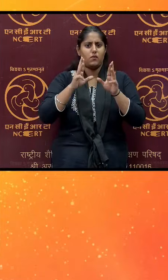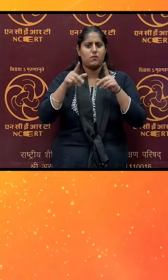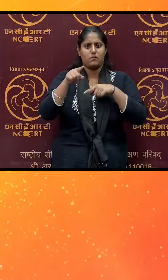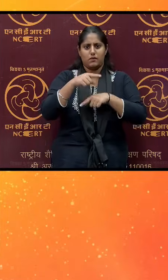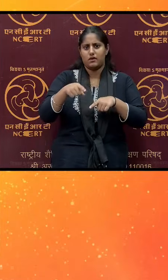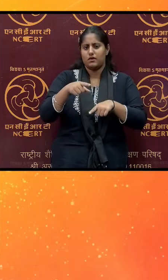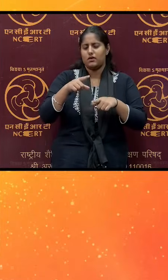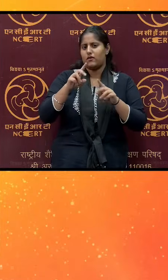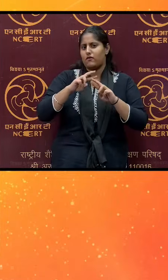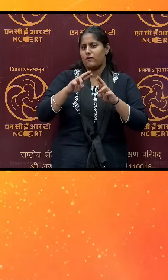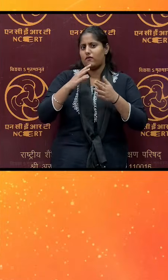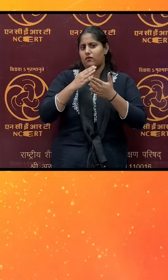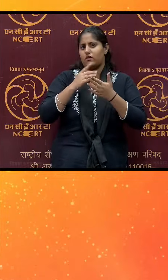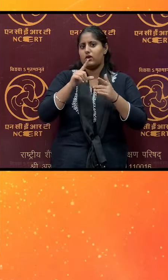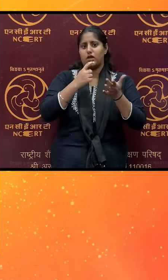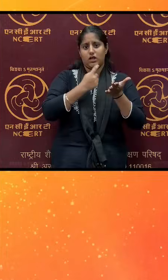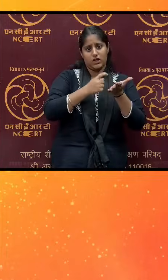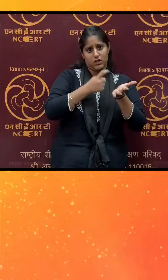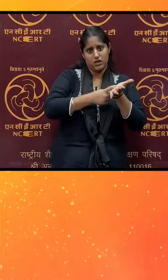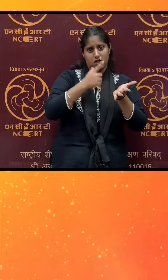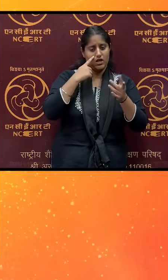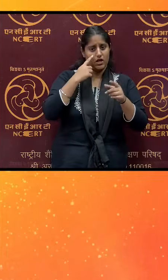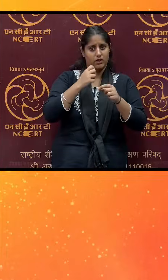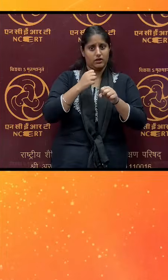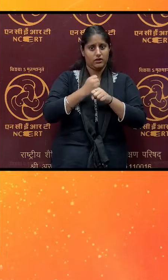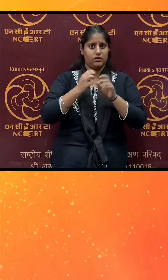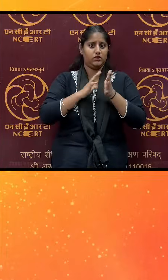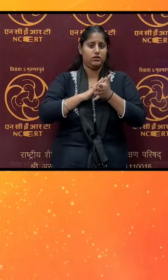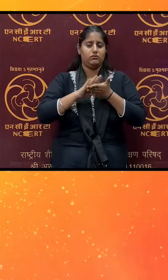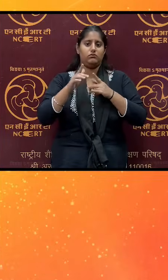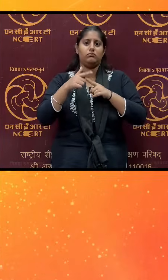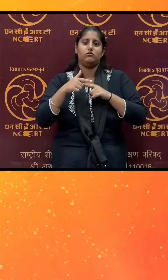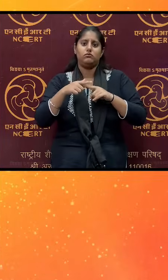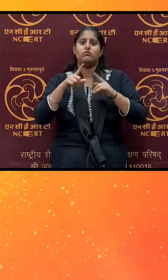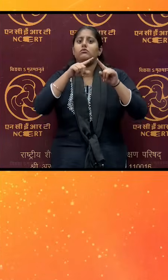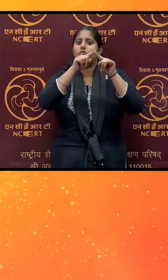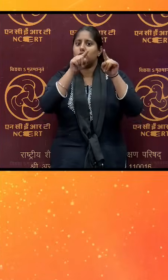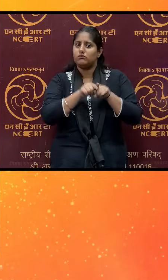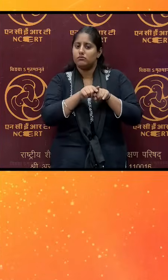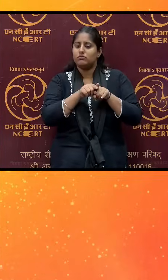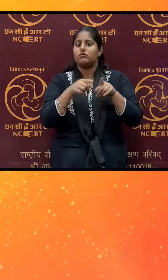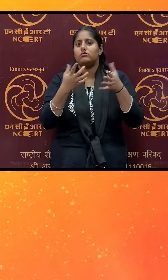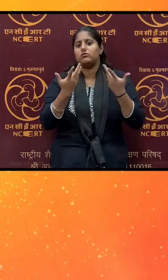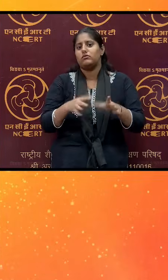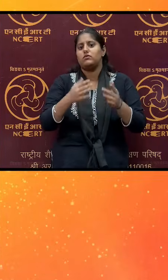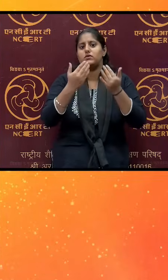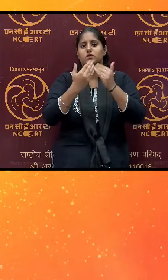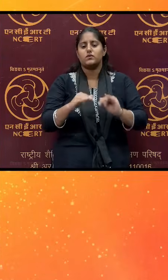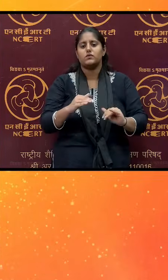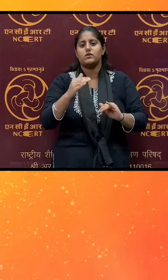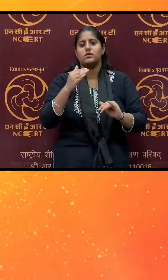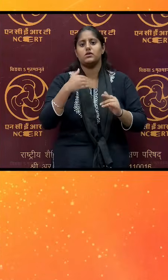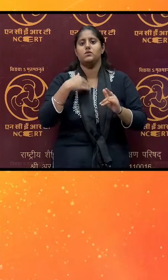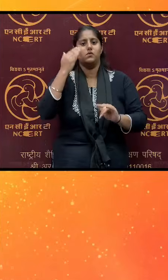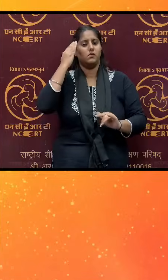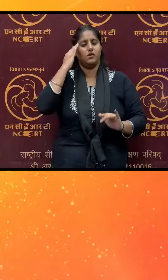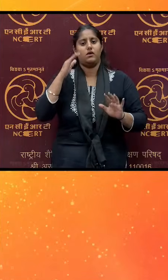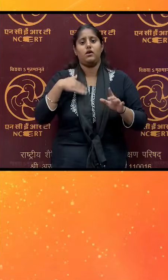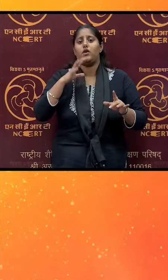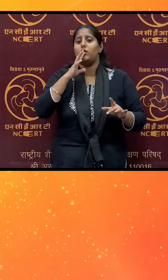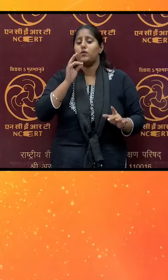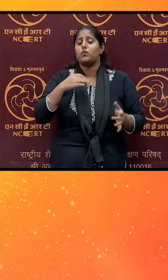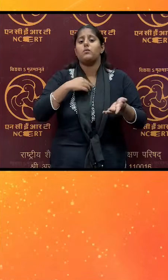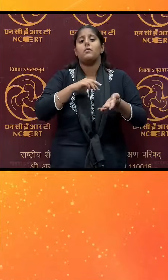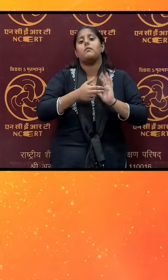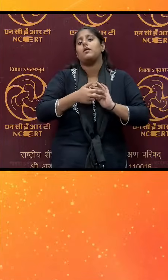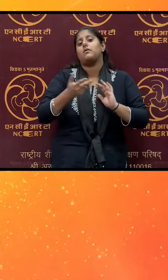all about the right angle triangle, and including me, our viewers, our students know that what exactly right angle